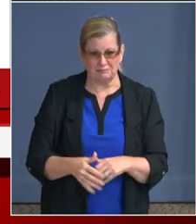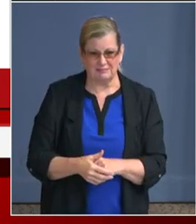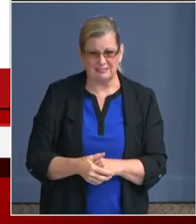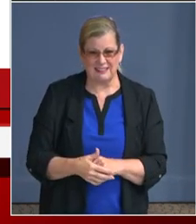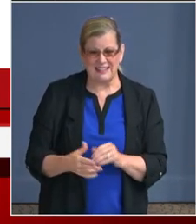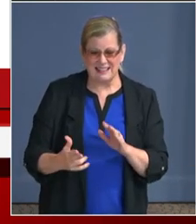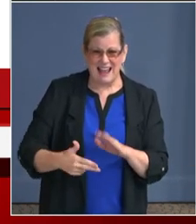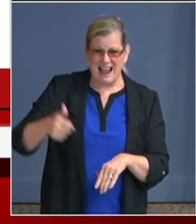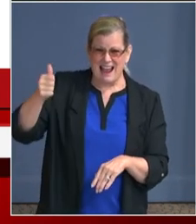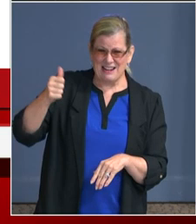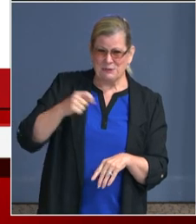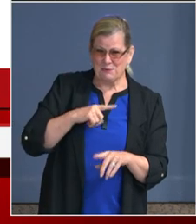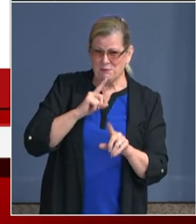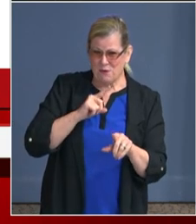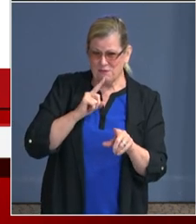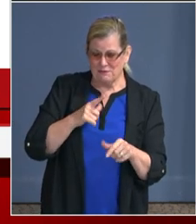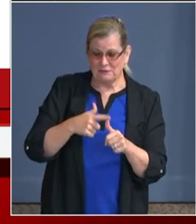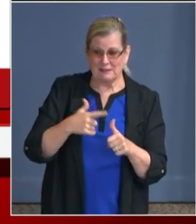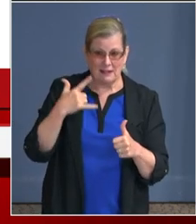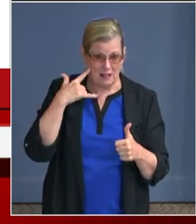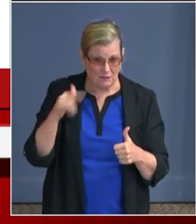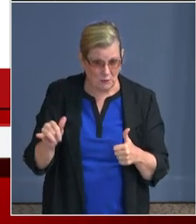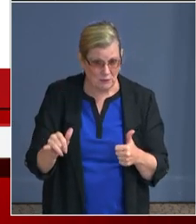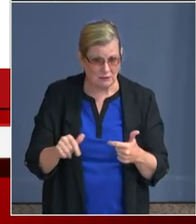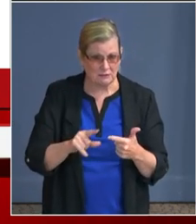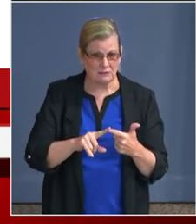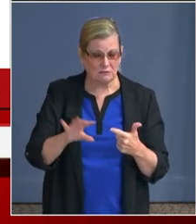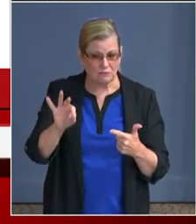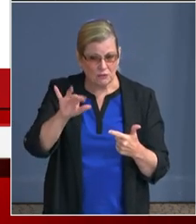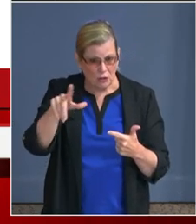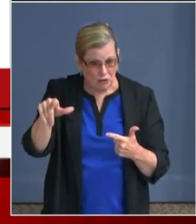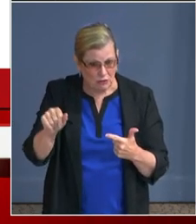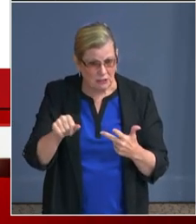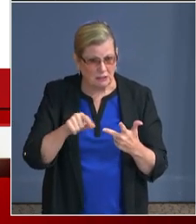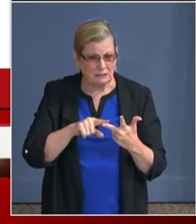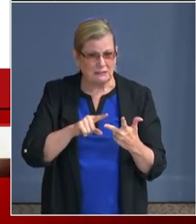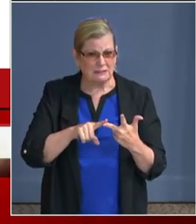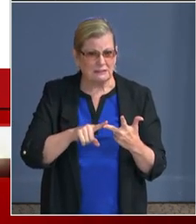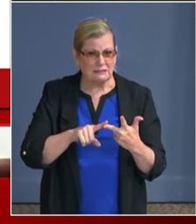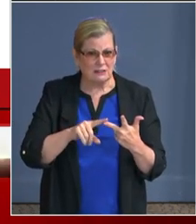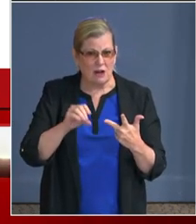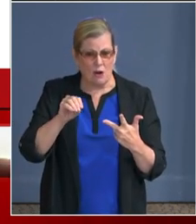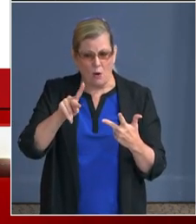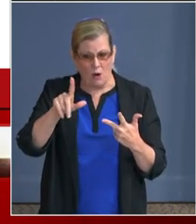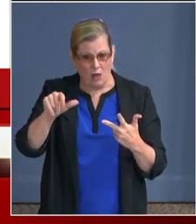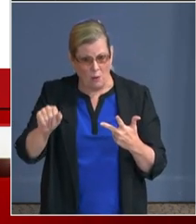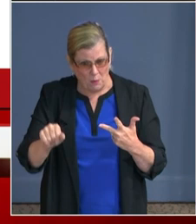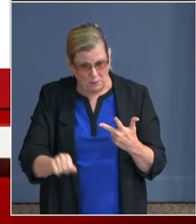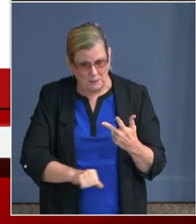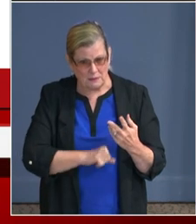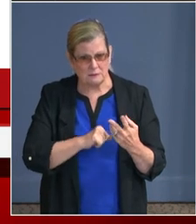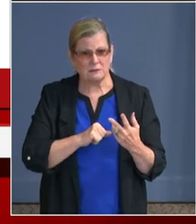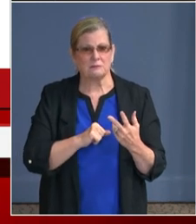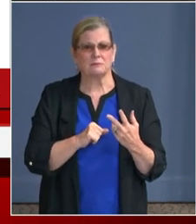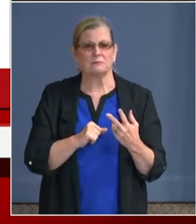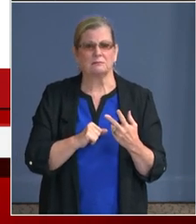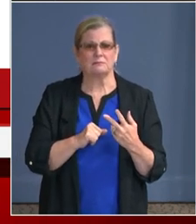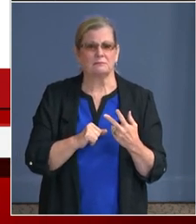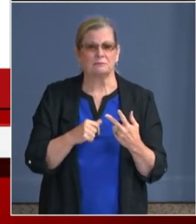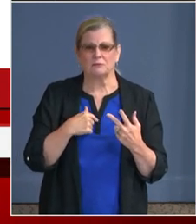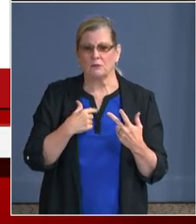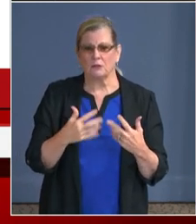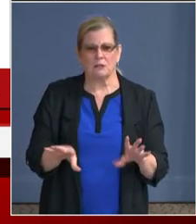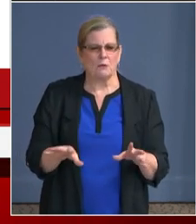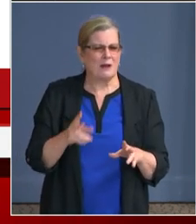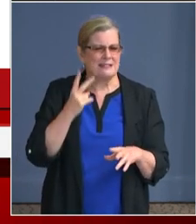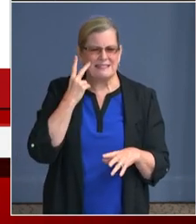being reported in California, Florida, and Oklahoma. So we don't want to see